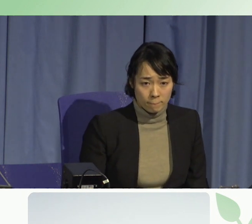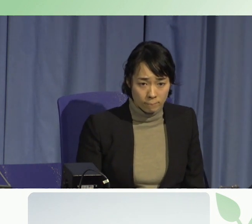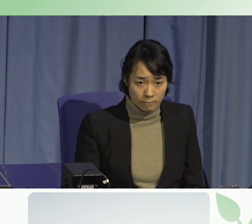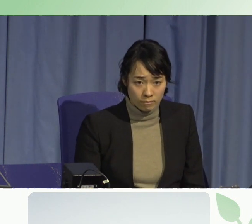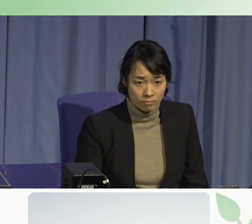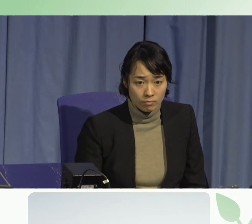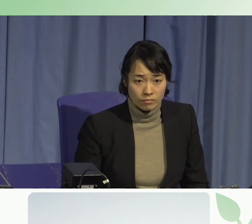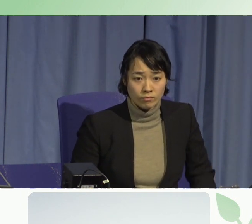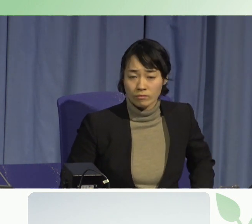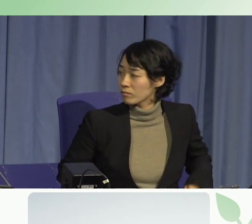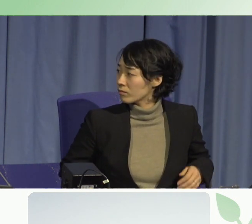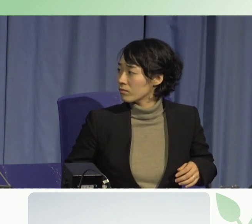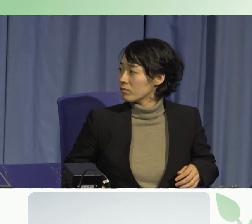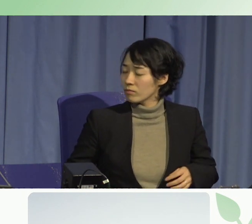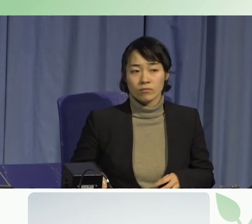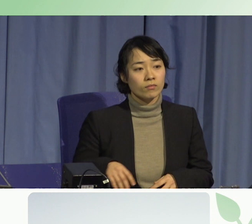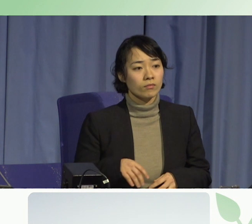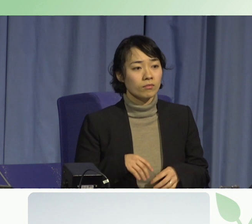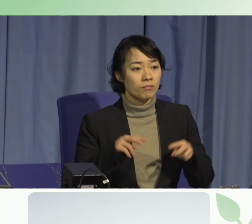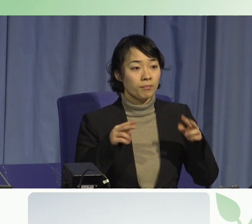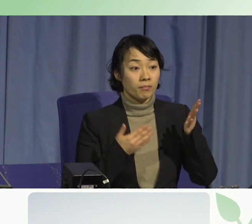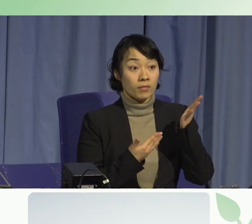Is there no video, or is it just not working?